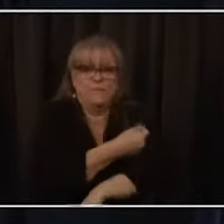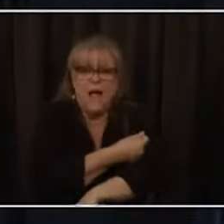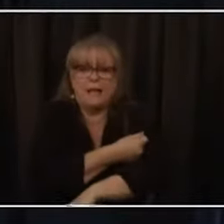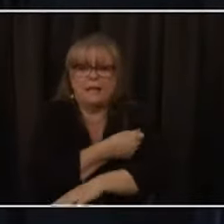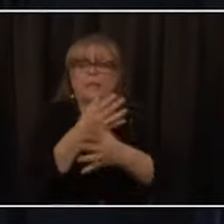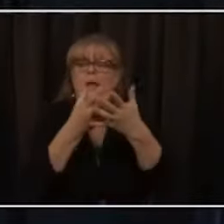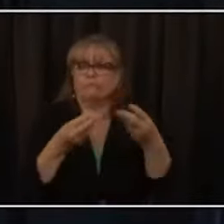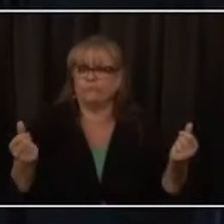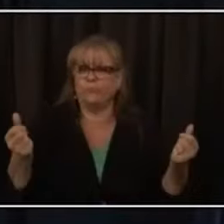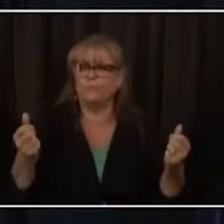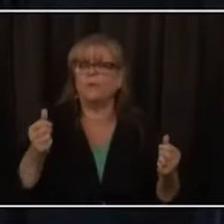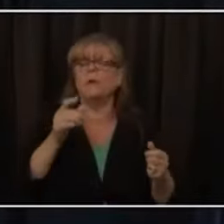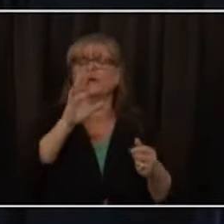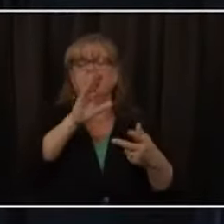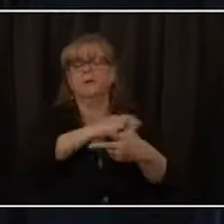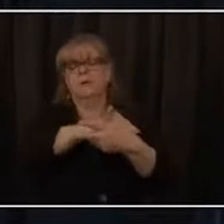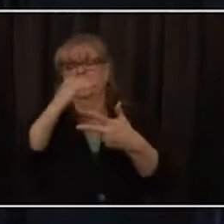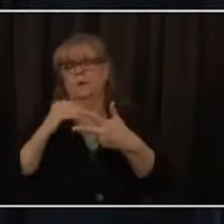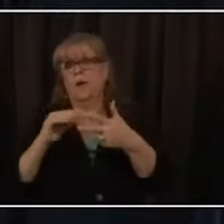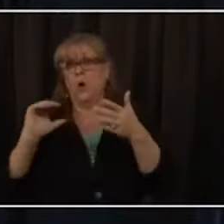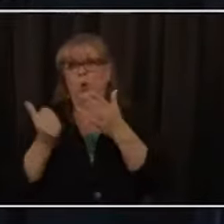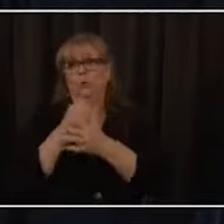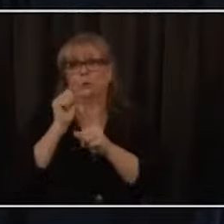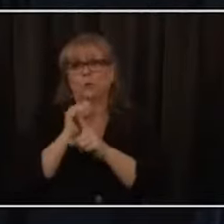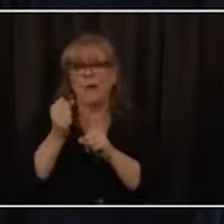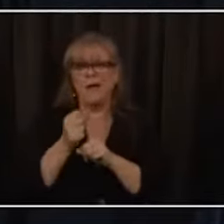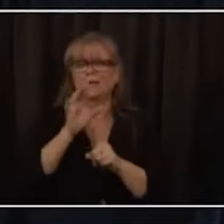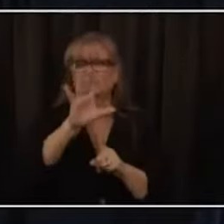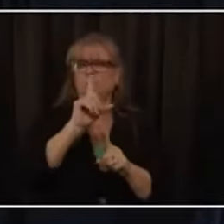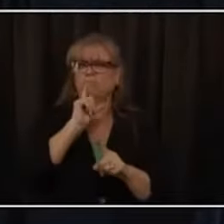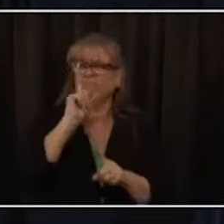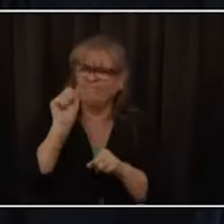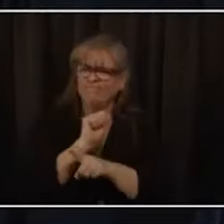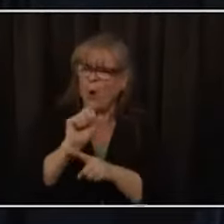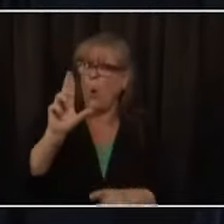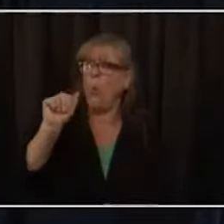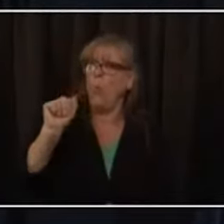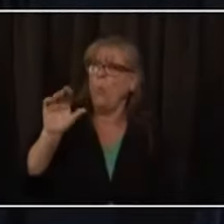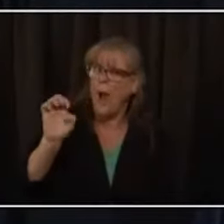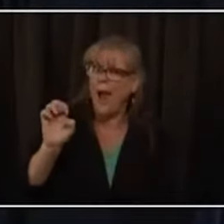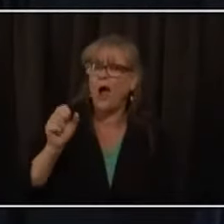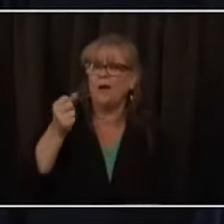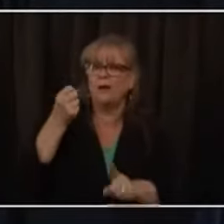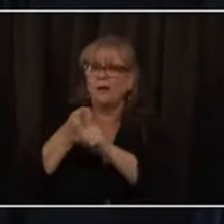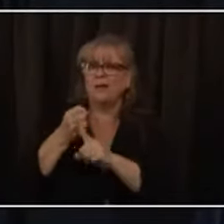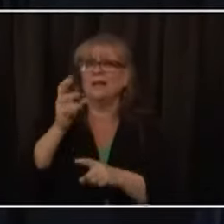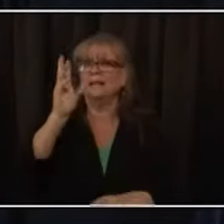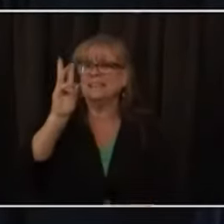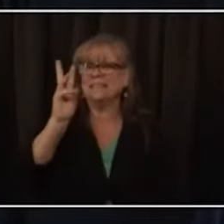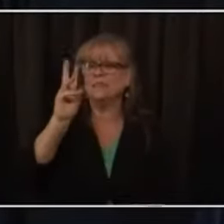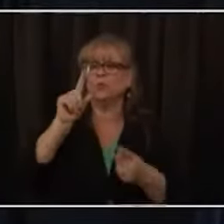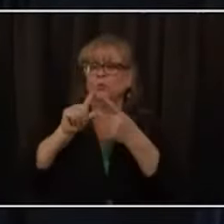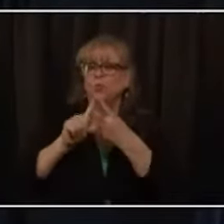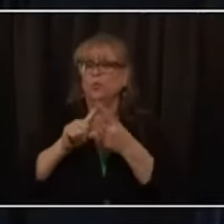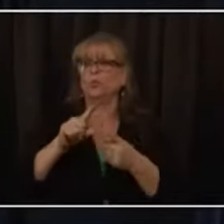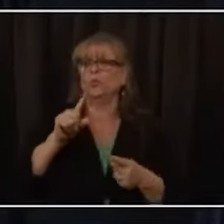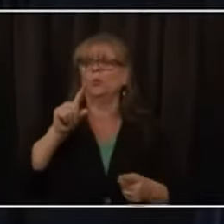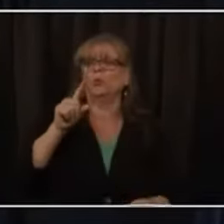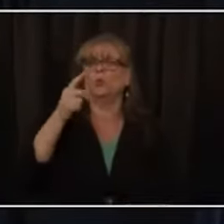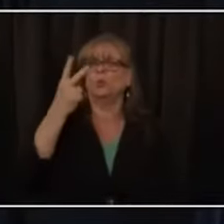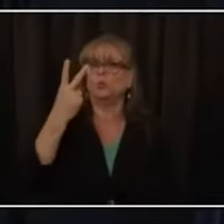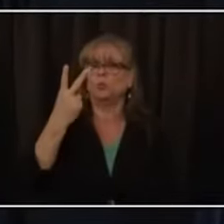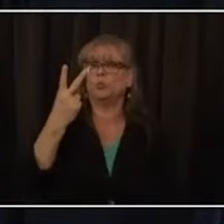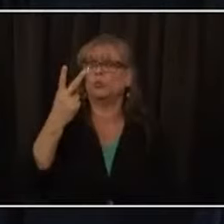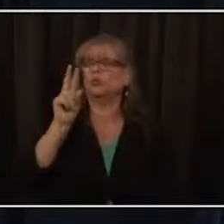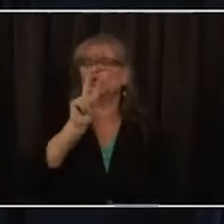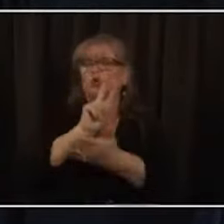some new events, rare events that are happening 6 days to a few weeks after vaccination that may be coincidental, that